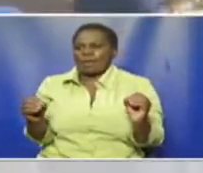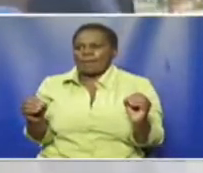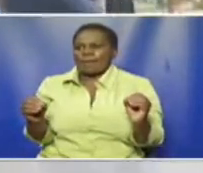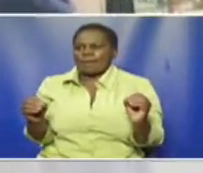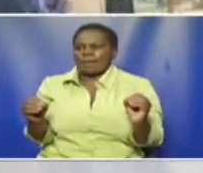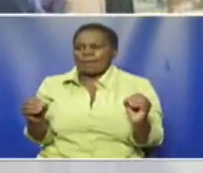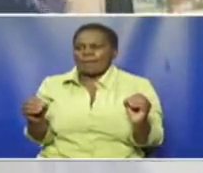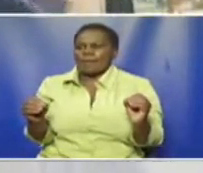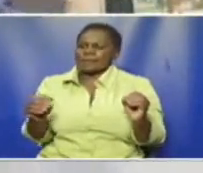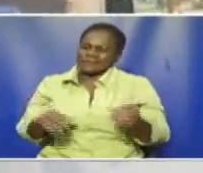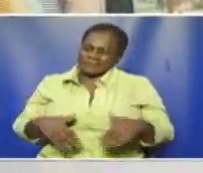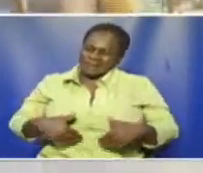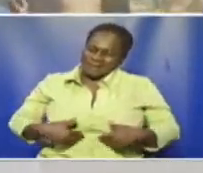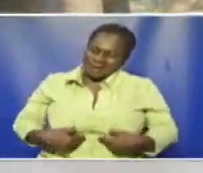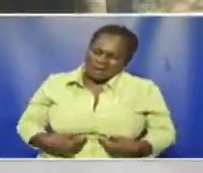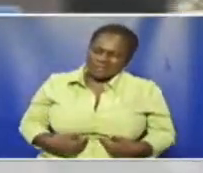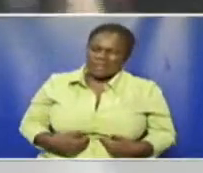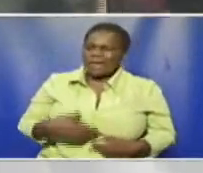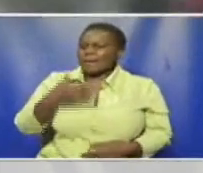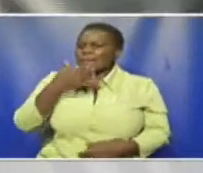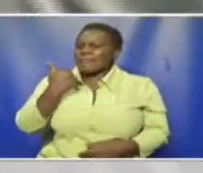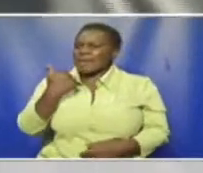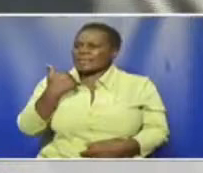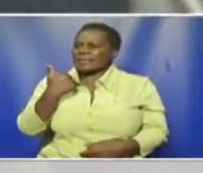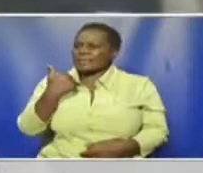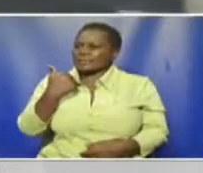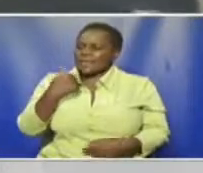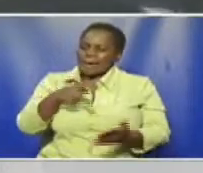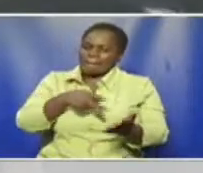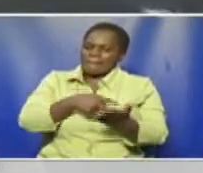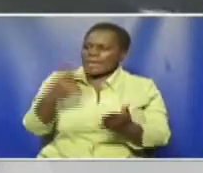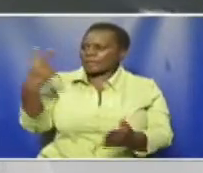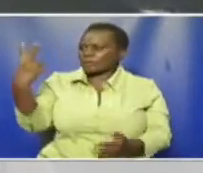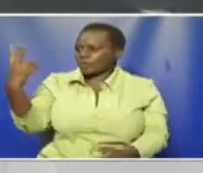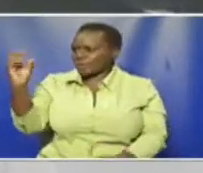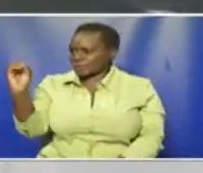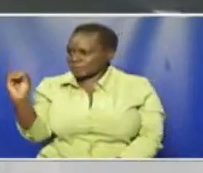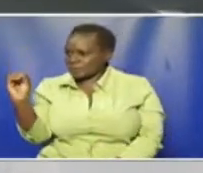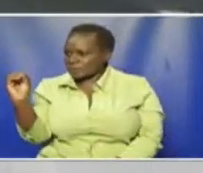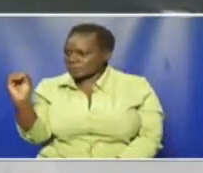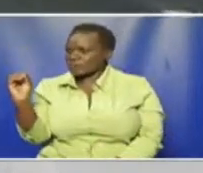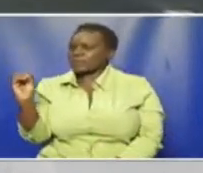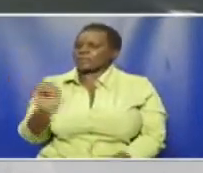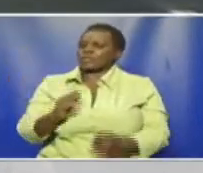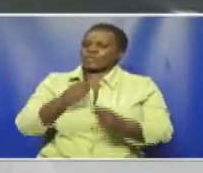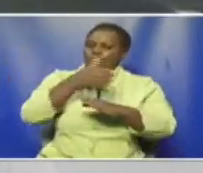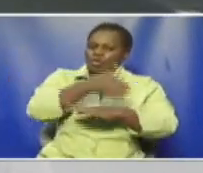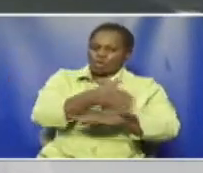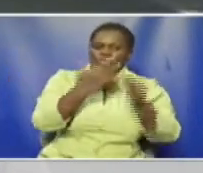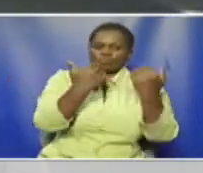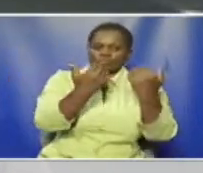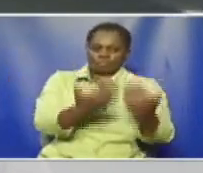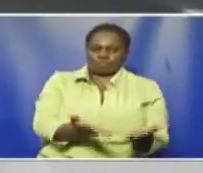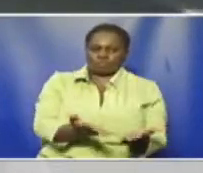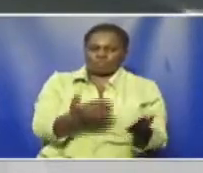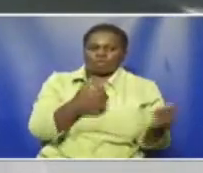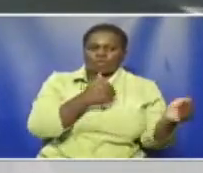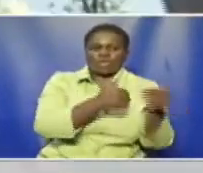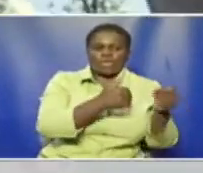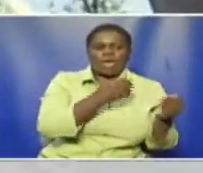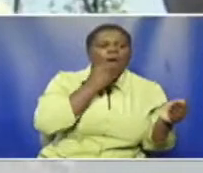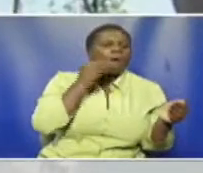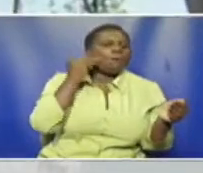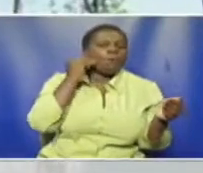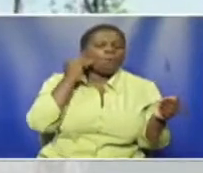bridge amechoka, hasa afadhali aje na ferry alipe hiyo 20 ili avuke, na akivuka kwake ni karibu yuingia